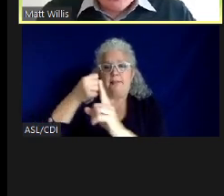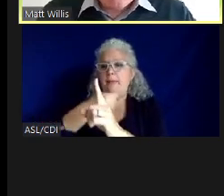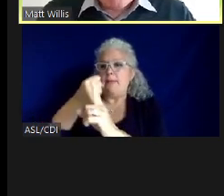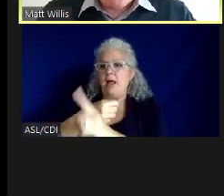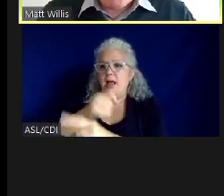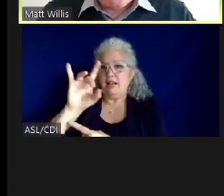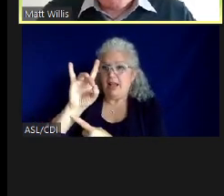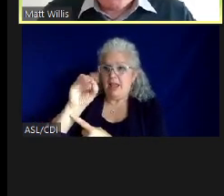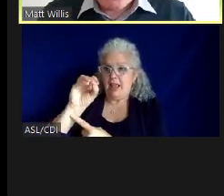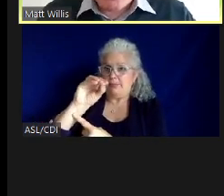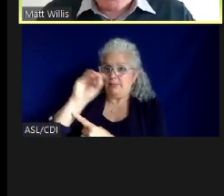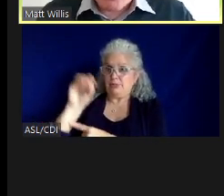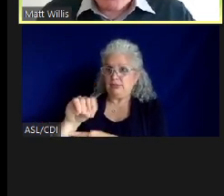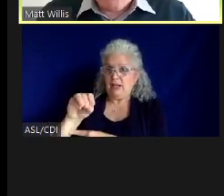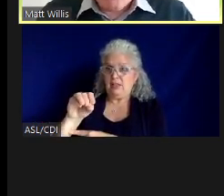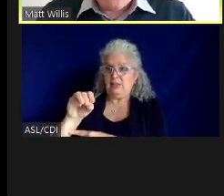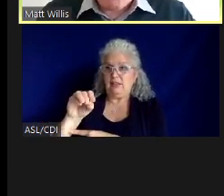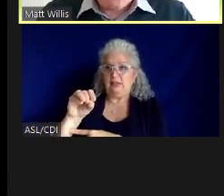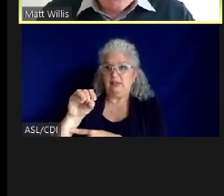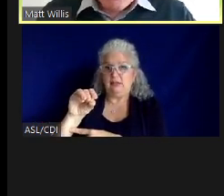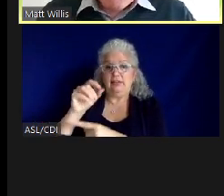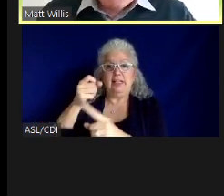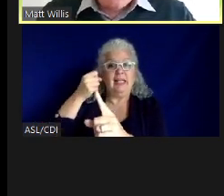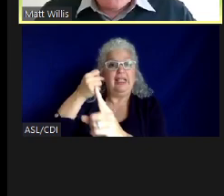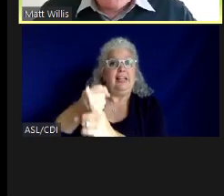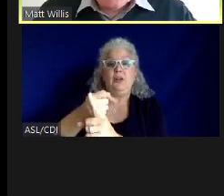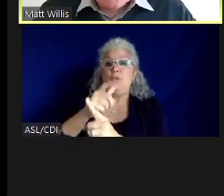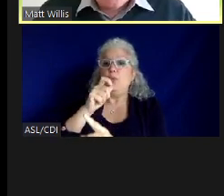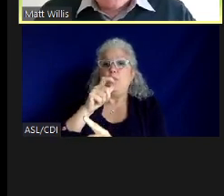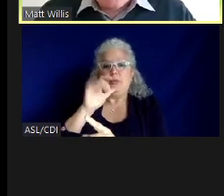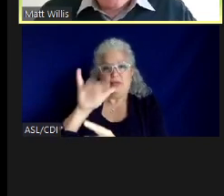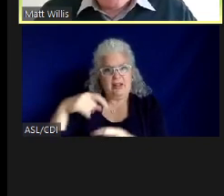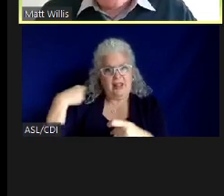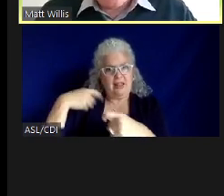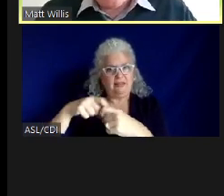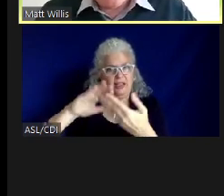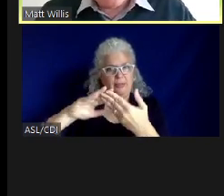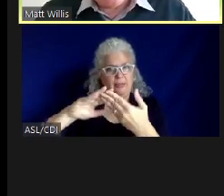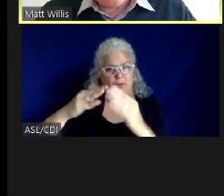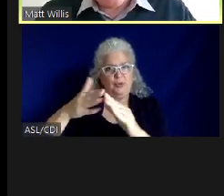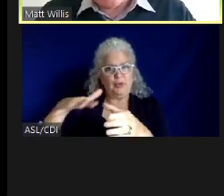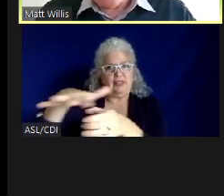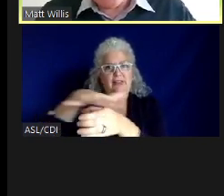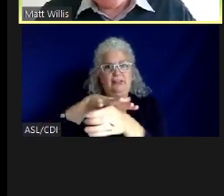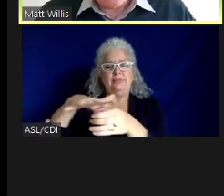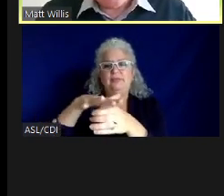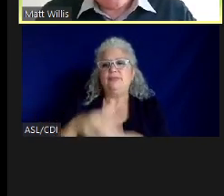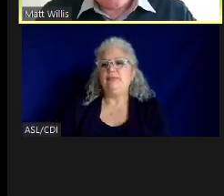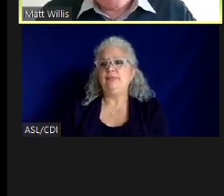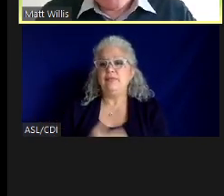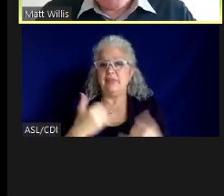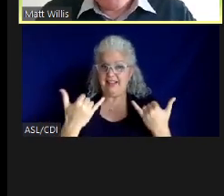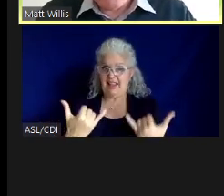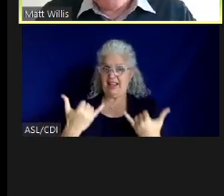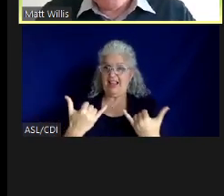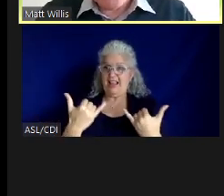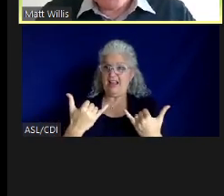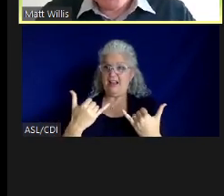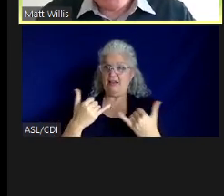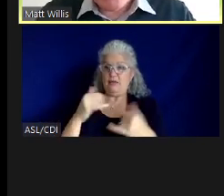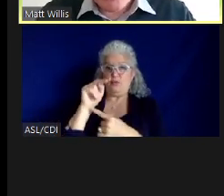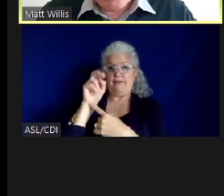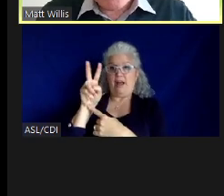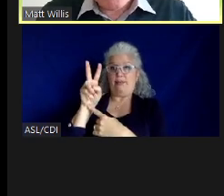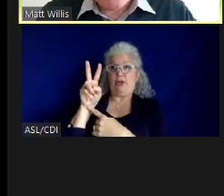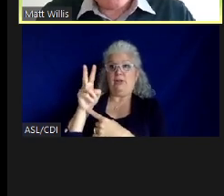now we're experiencing, starting in November, even a larger surge in cases than we've ever seen.